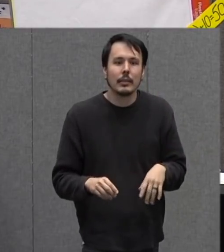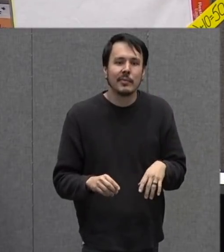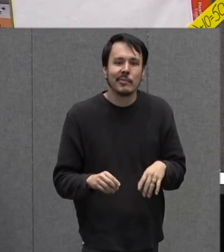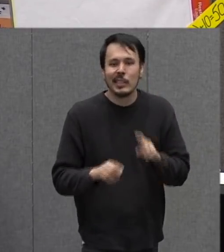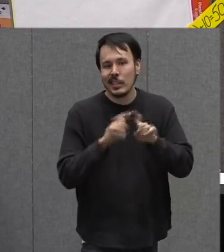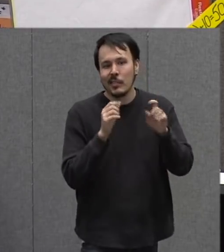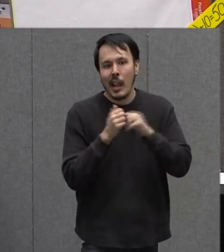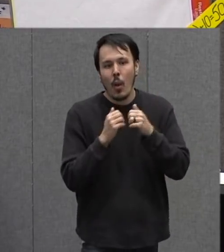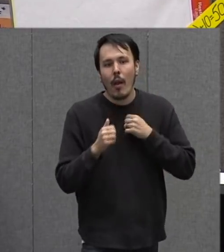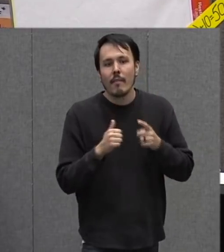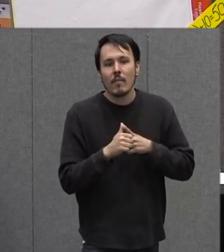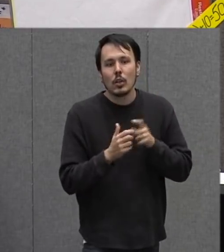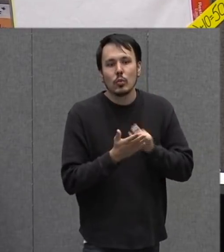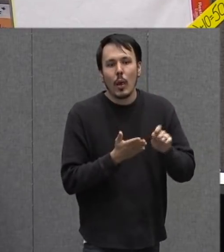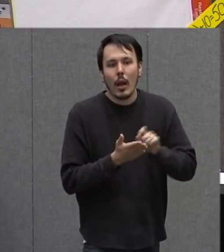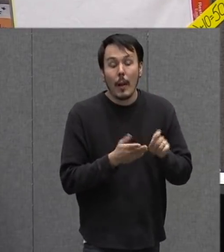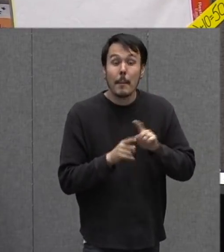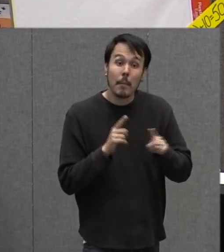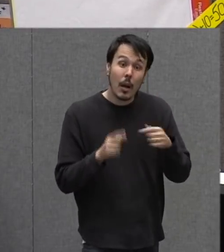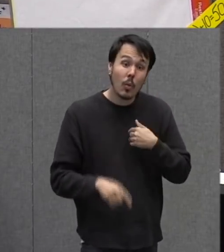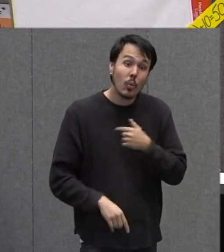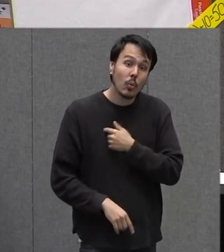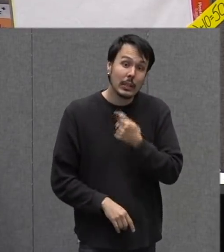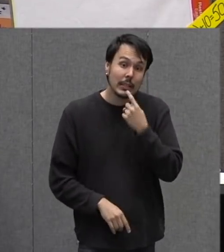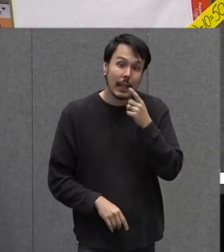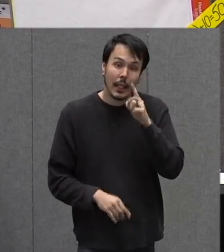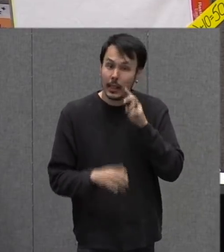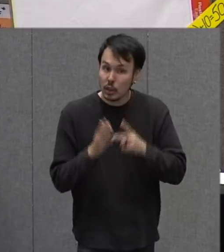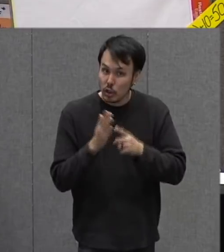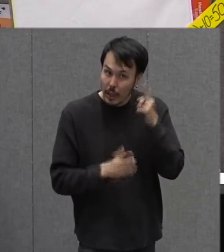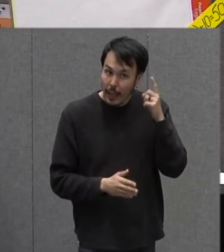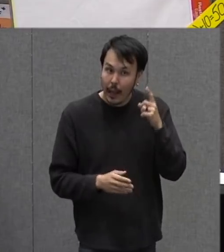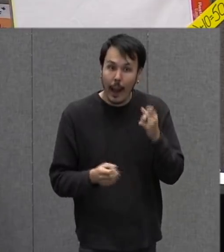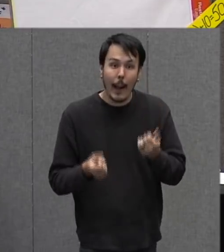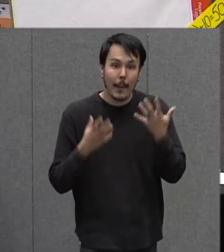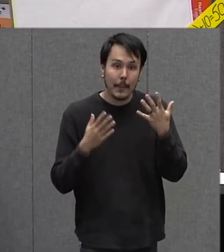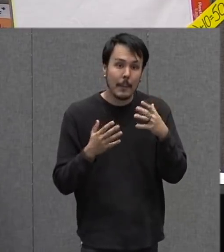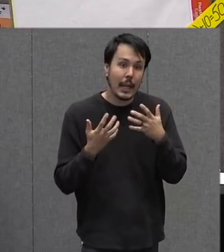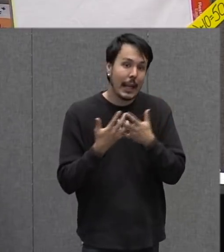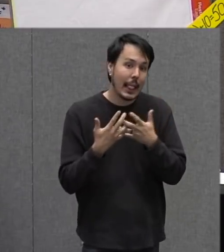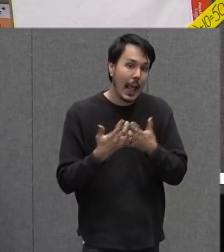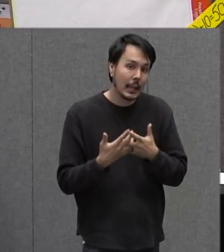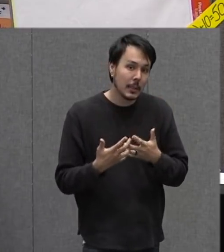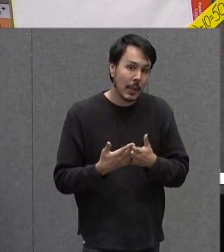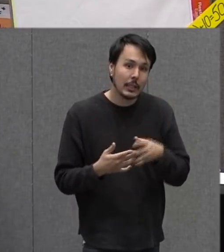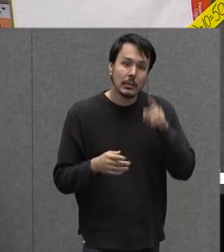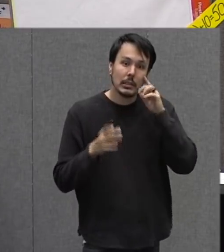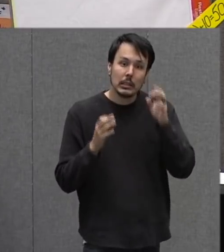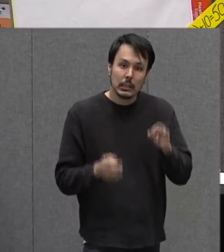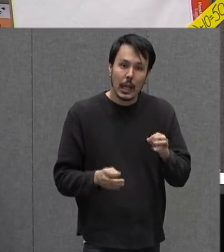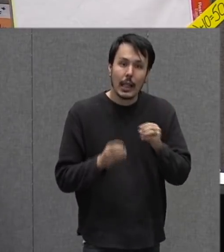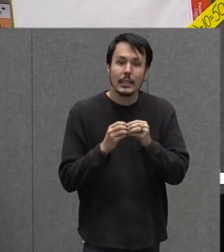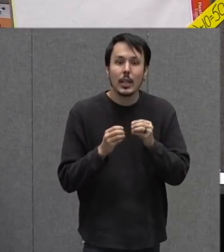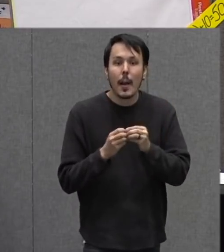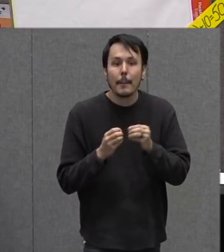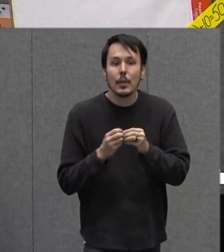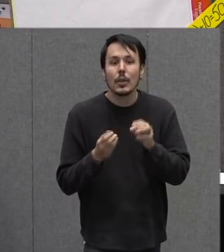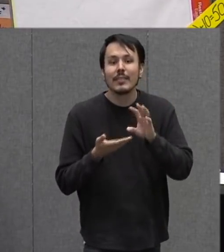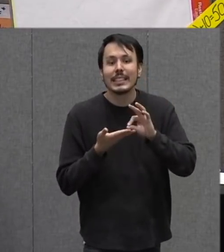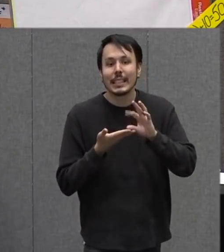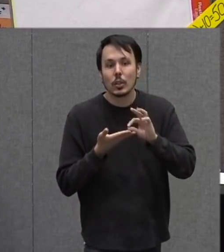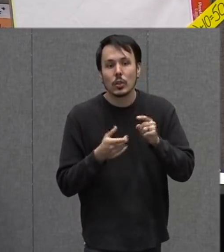it. But we said they check the number of classmates, then we decide the number of stickers, and then